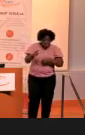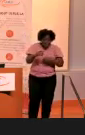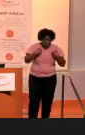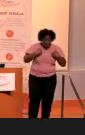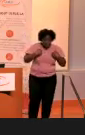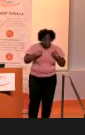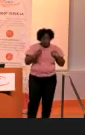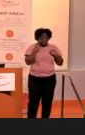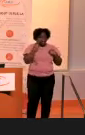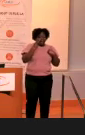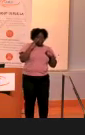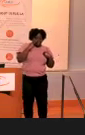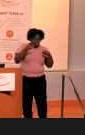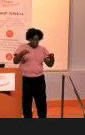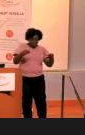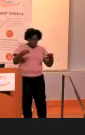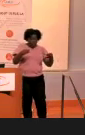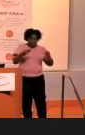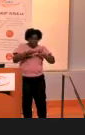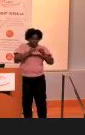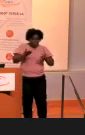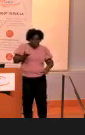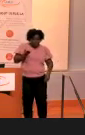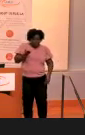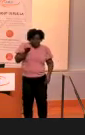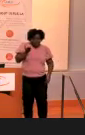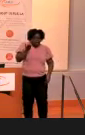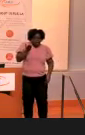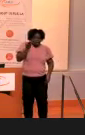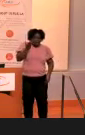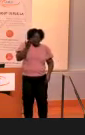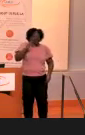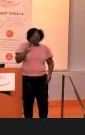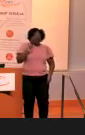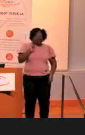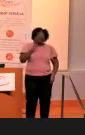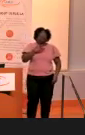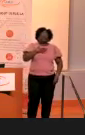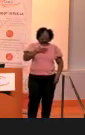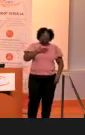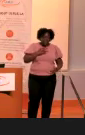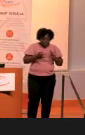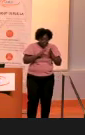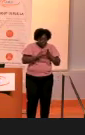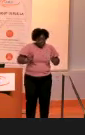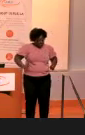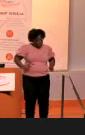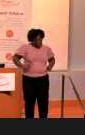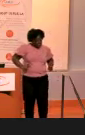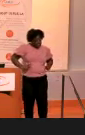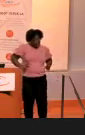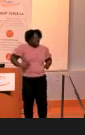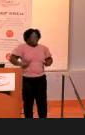if I see the blood pressure rising, it's going to raise my concerns that the kidney disease could be getting